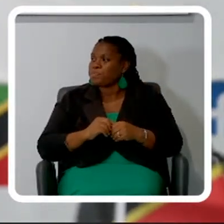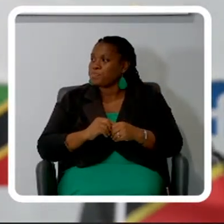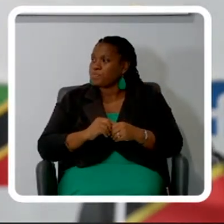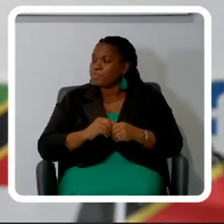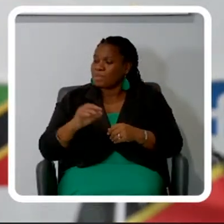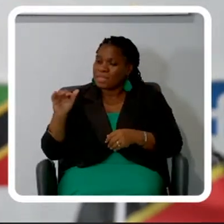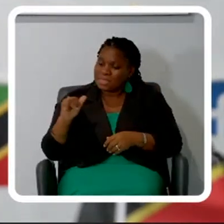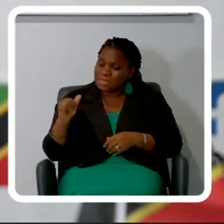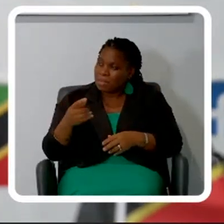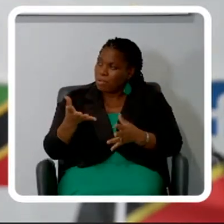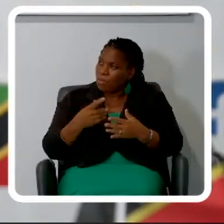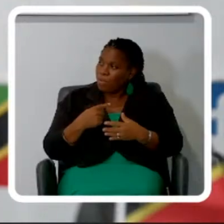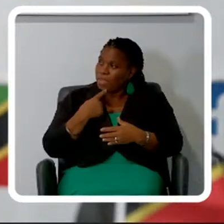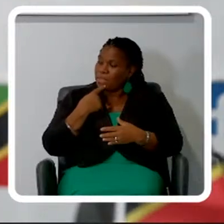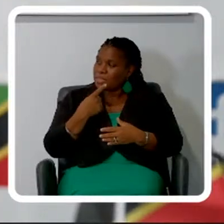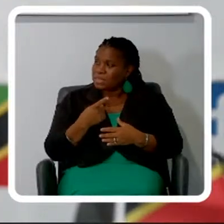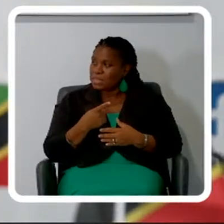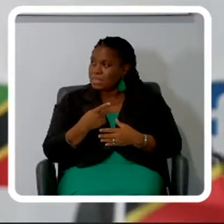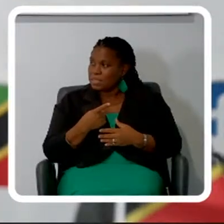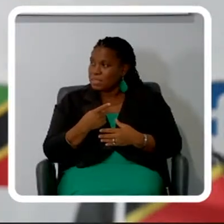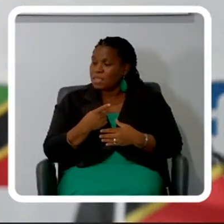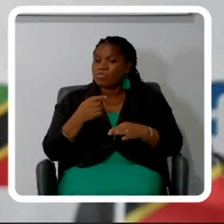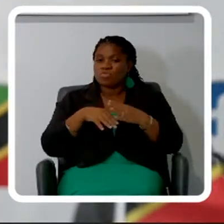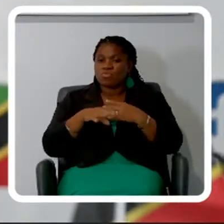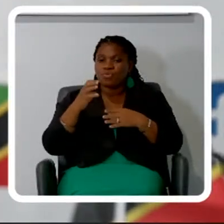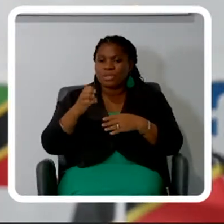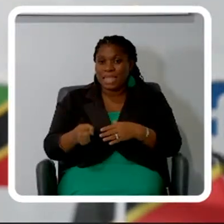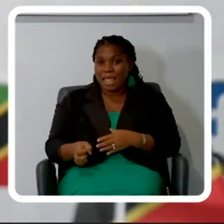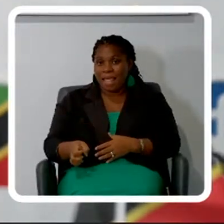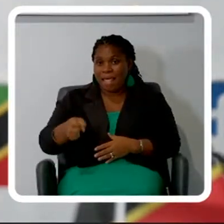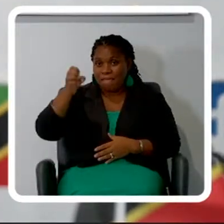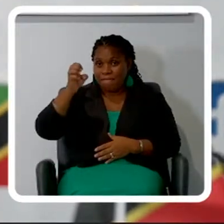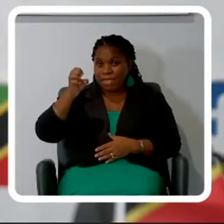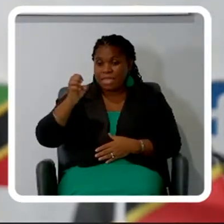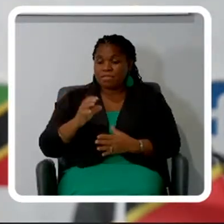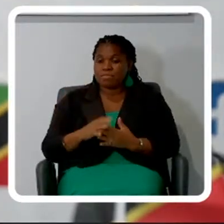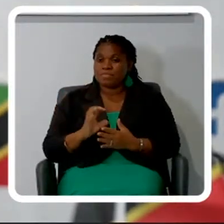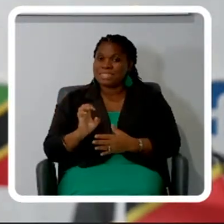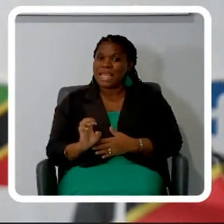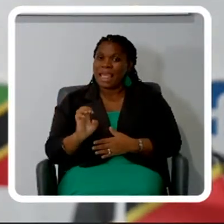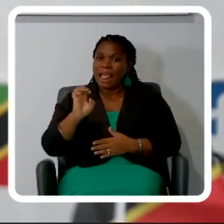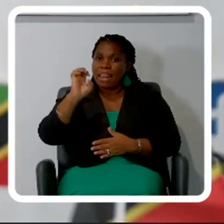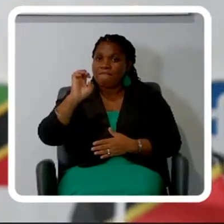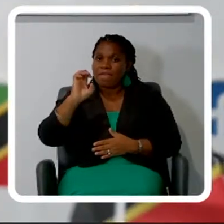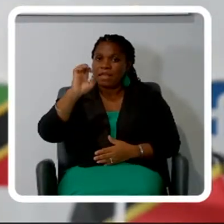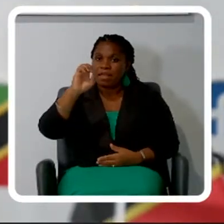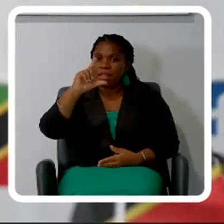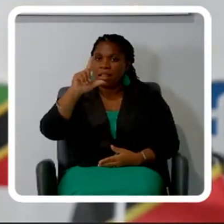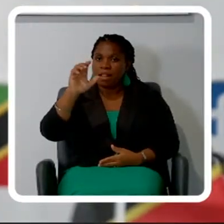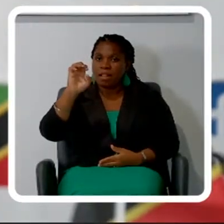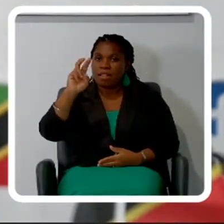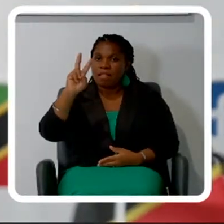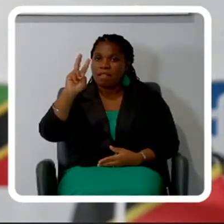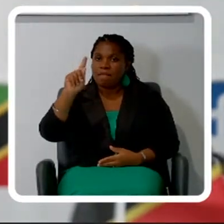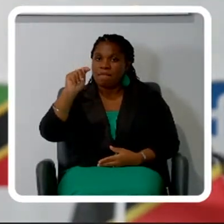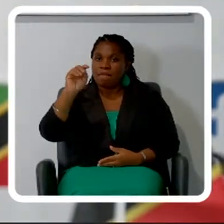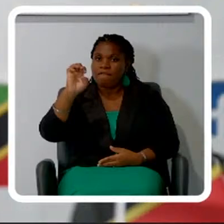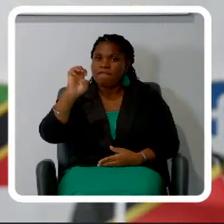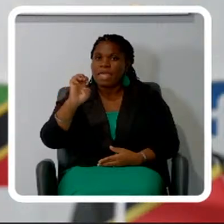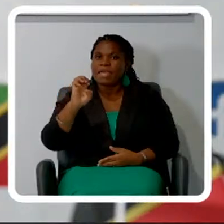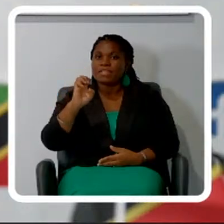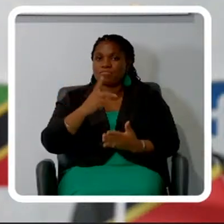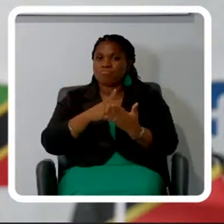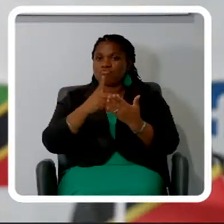we still, through the Elevate program, we are working that as a program to really help to